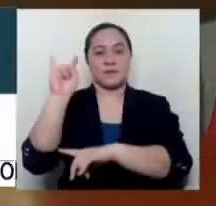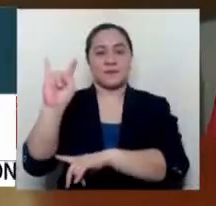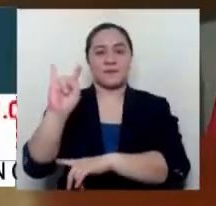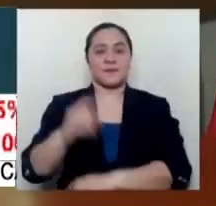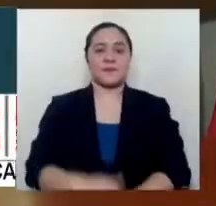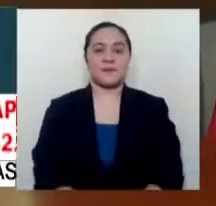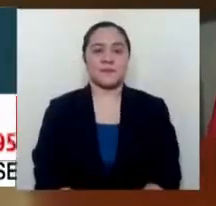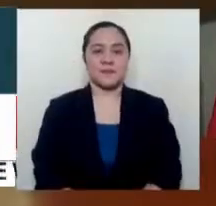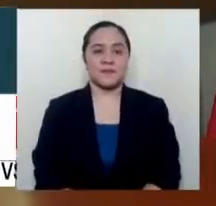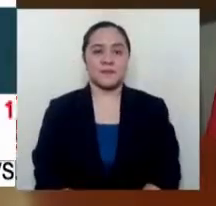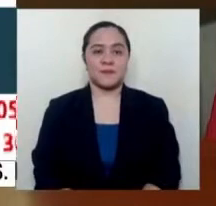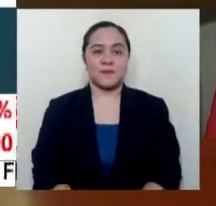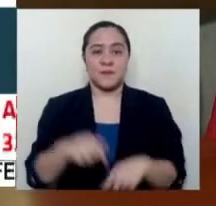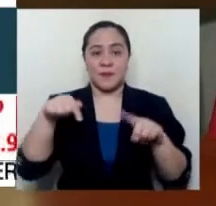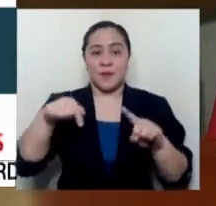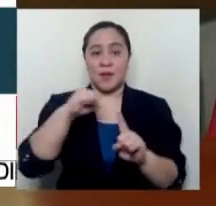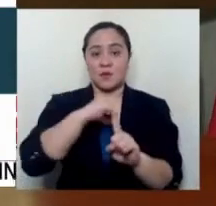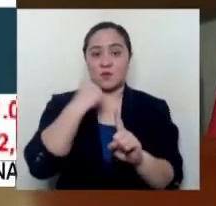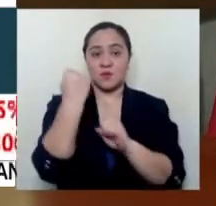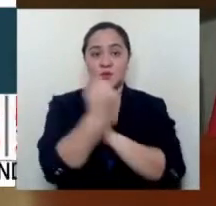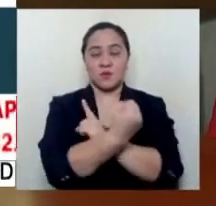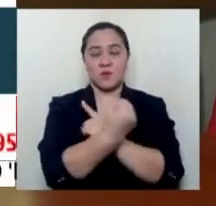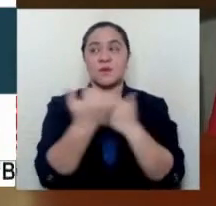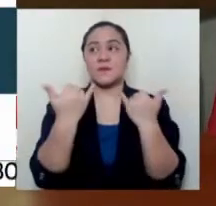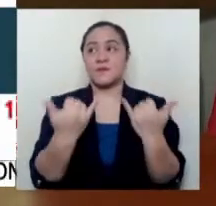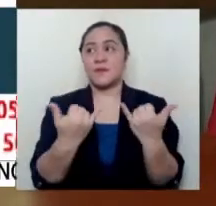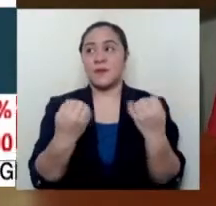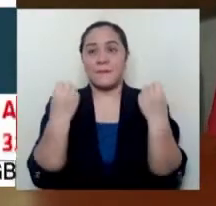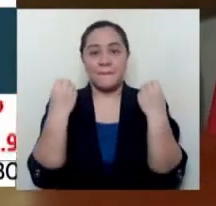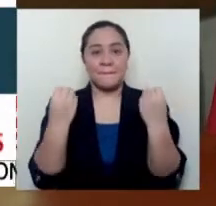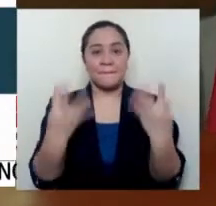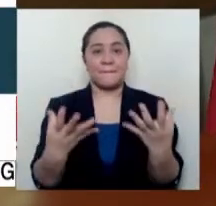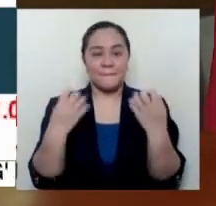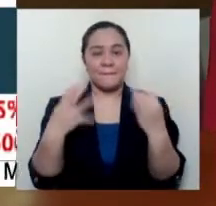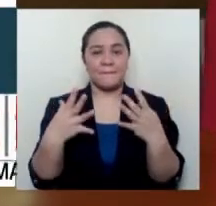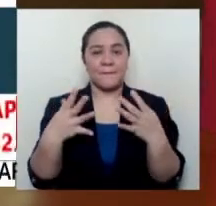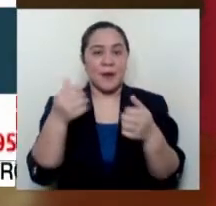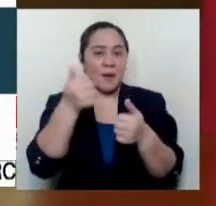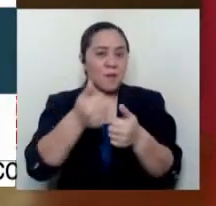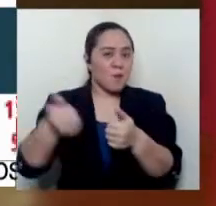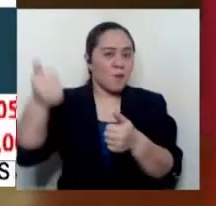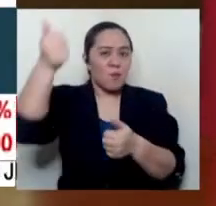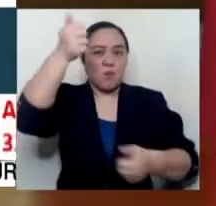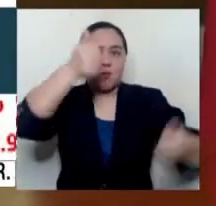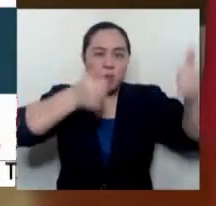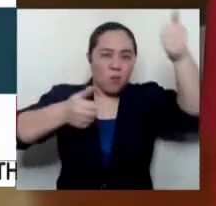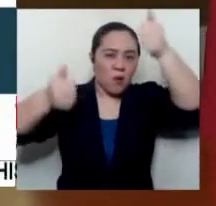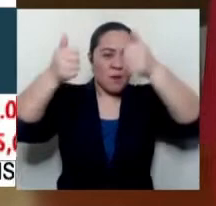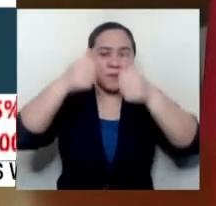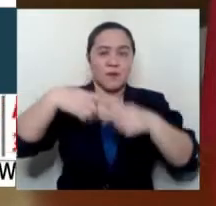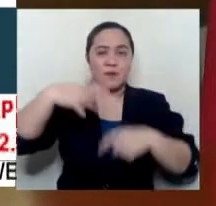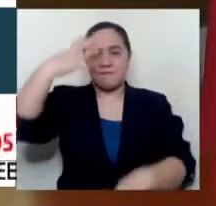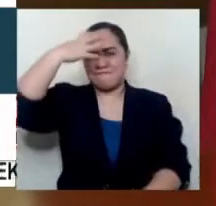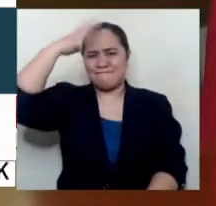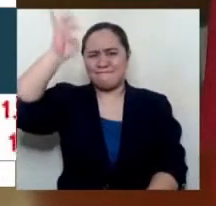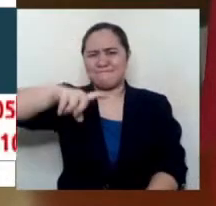Ang situation ngayon is that madami sa mga tao sa taas. Hindi nila naintindihan yung detalye.